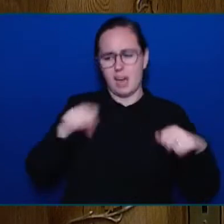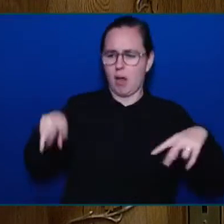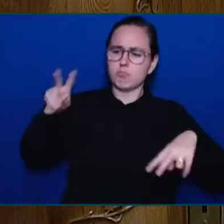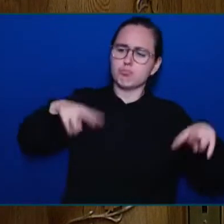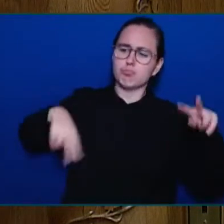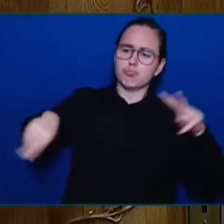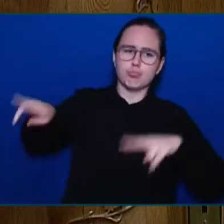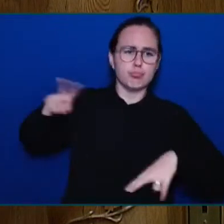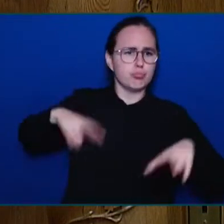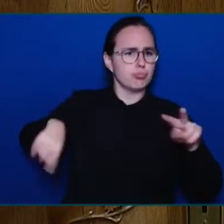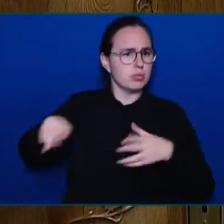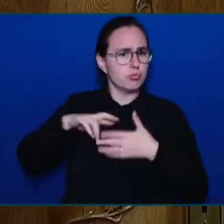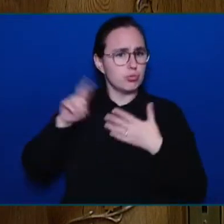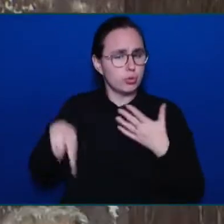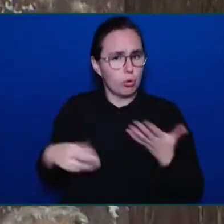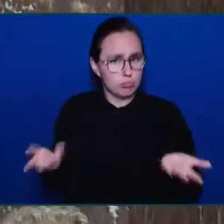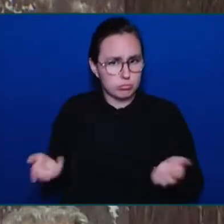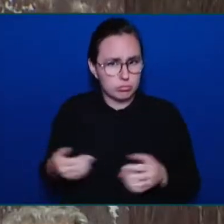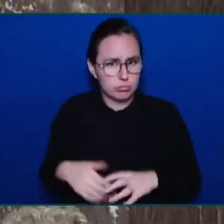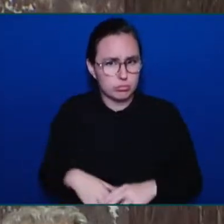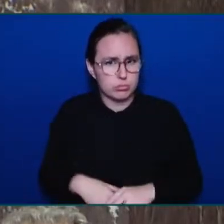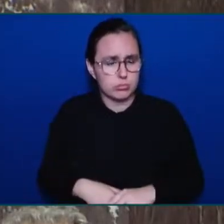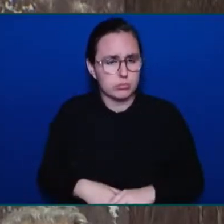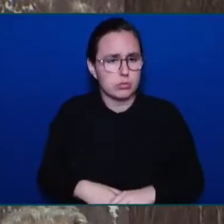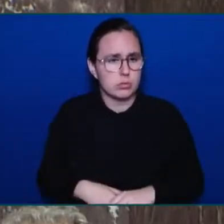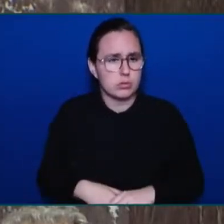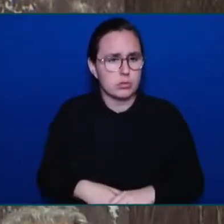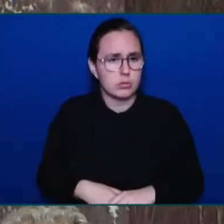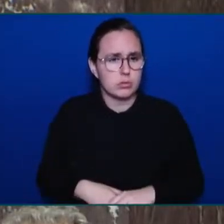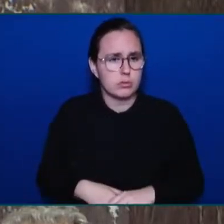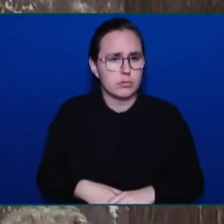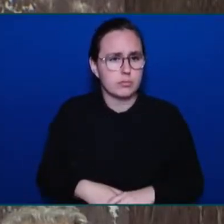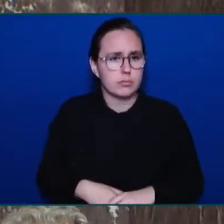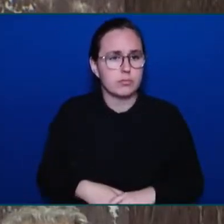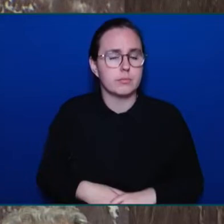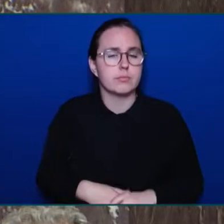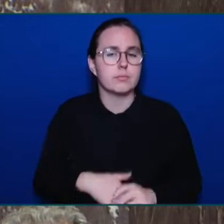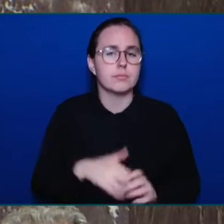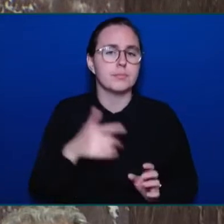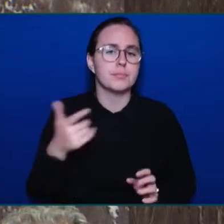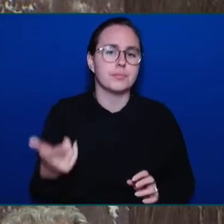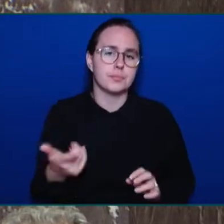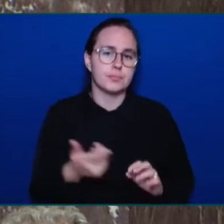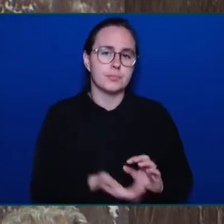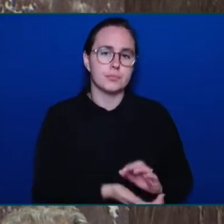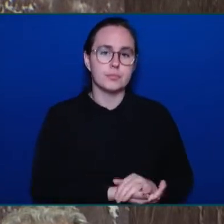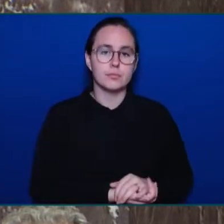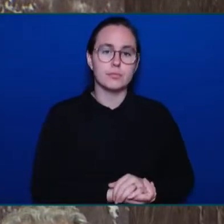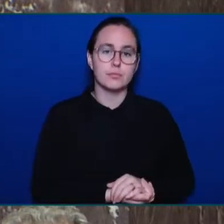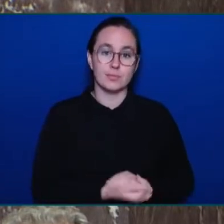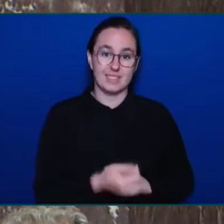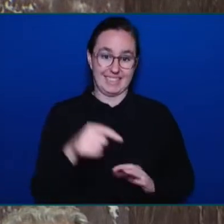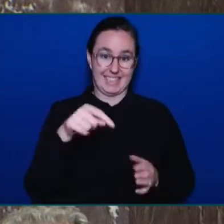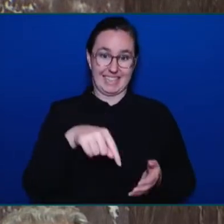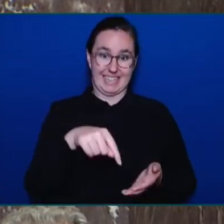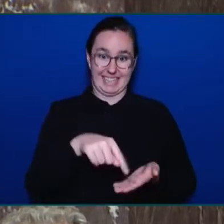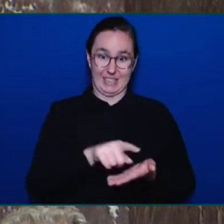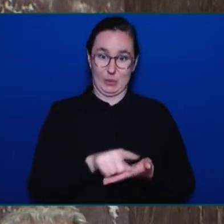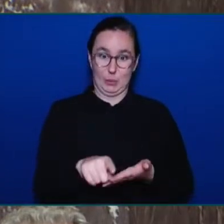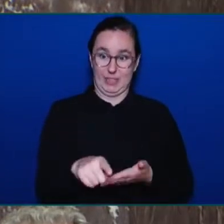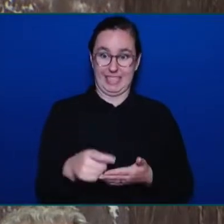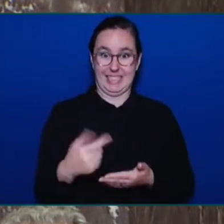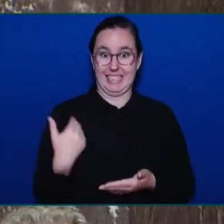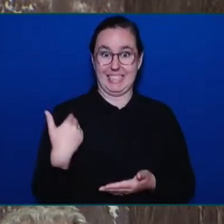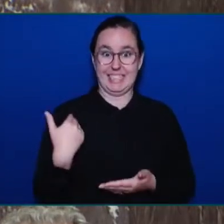Minister of Housing. Thank you, Honourable Speaker. And the Premier earlier this week made it clear, I certainly have made it clear, that